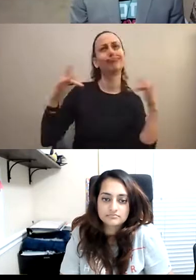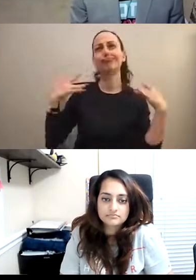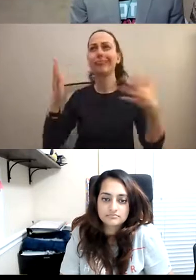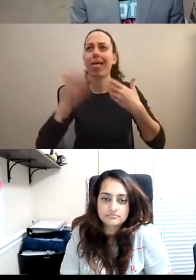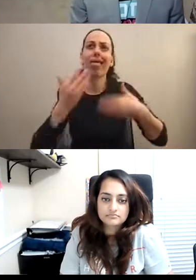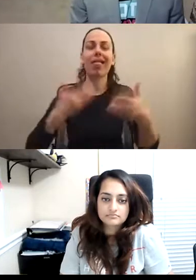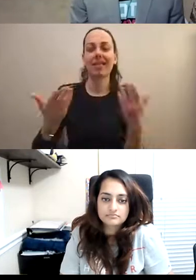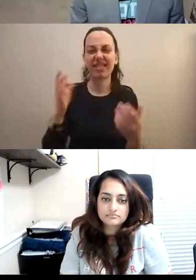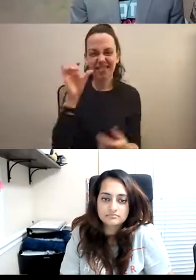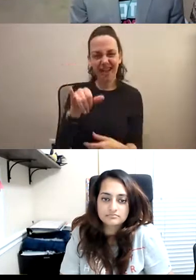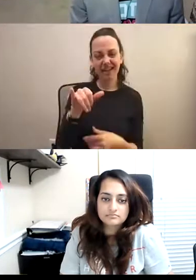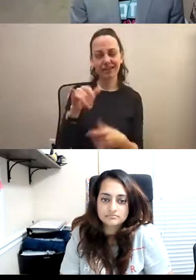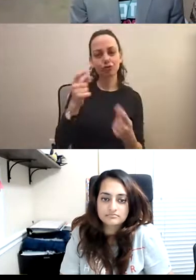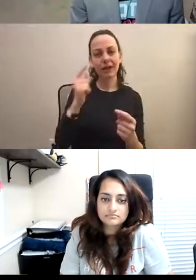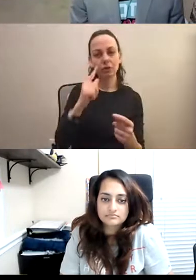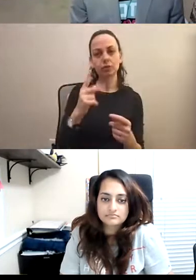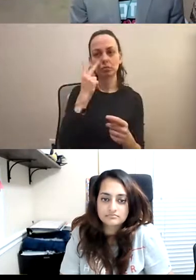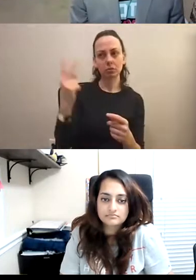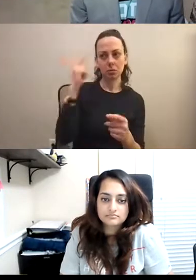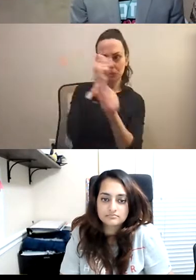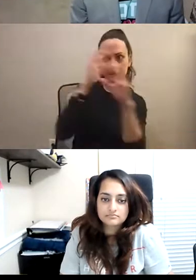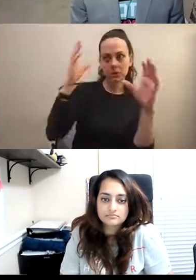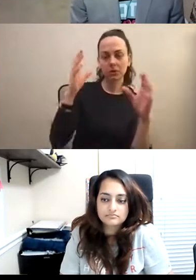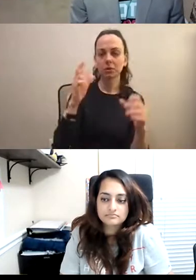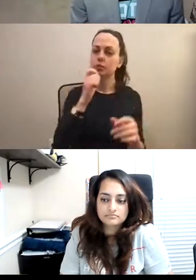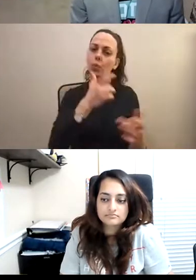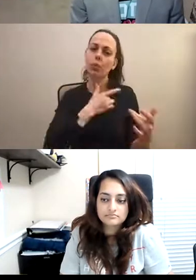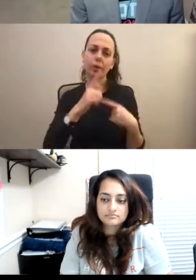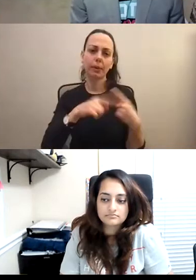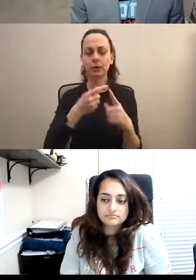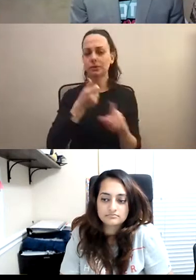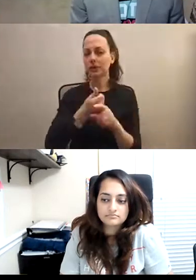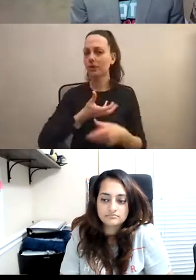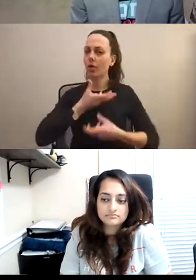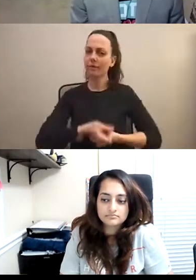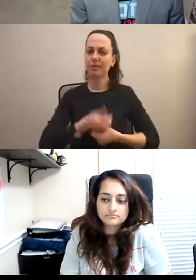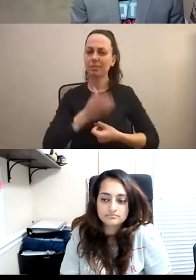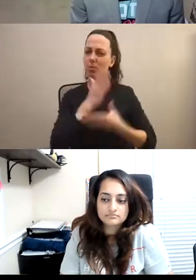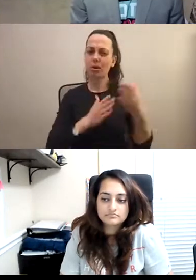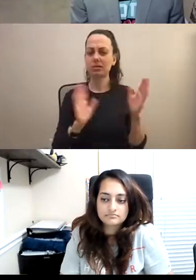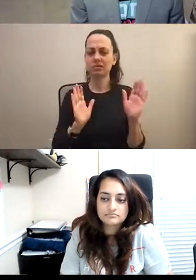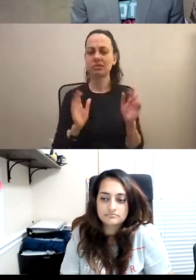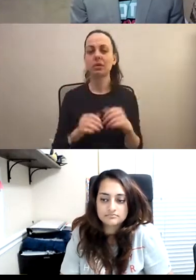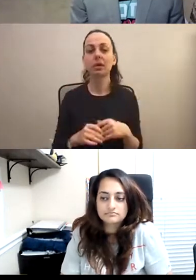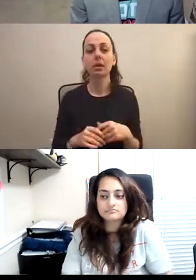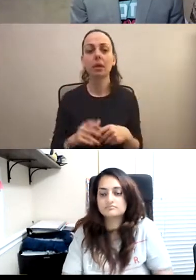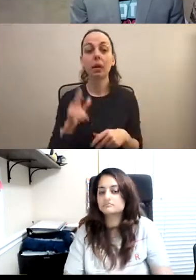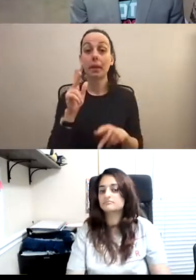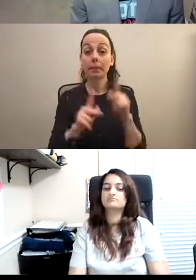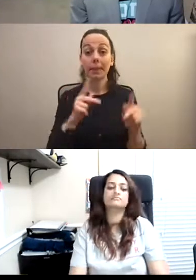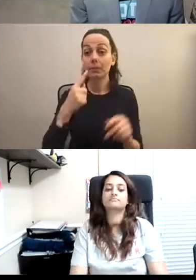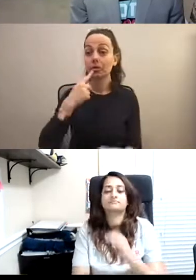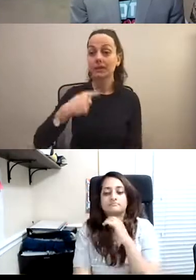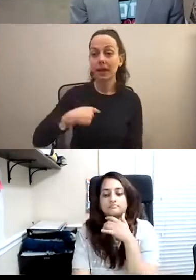and like try not to worry about the self-confidence piece, because like people say to me all the time in what